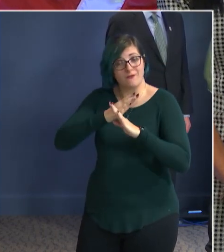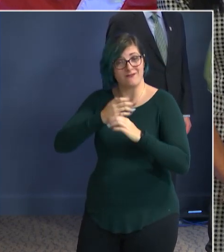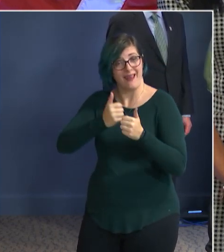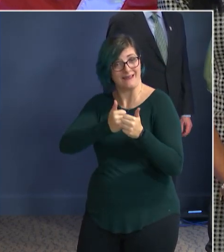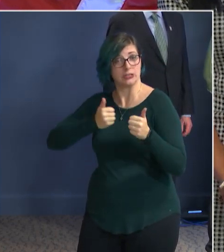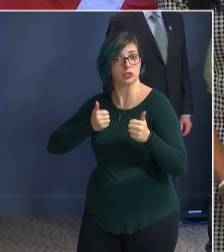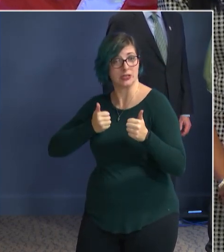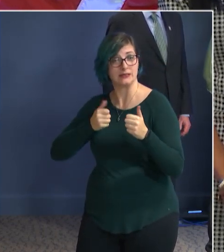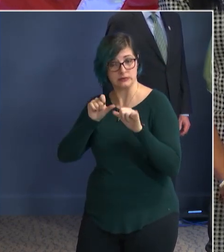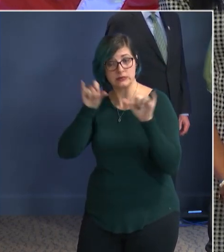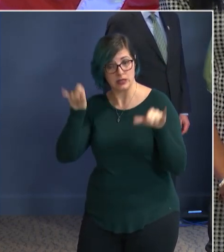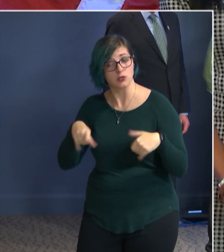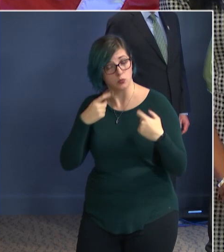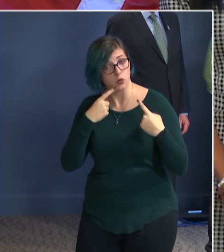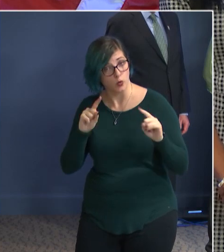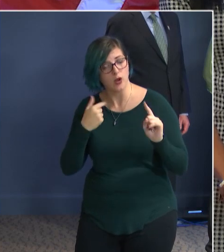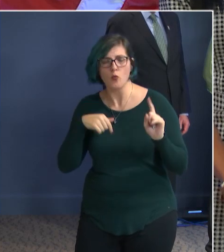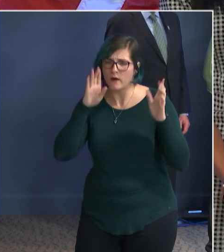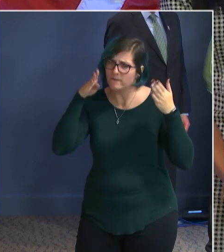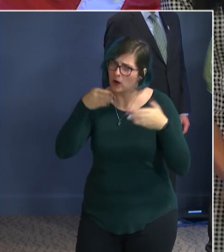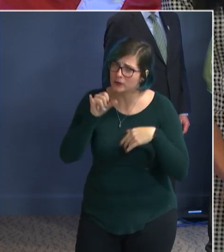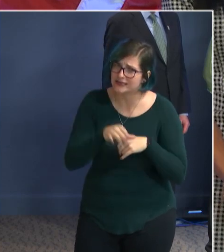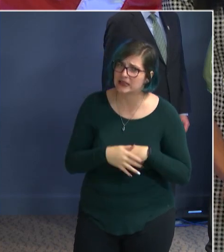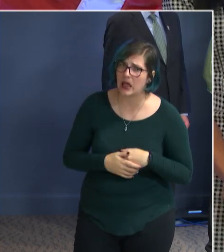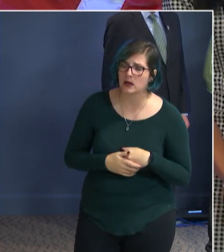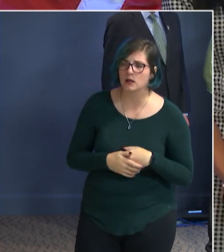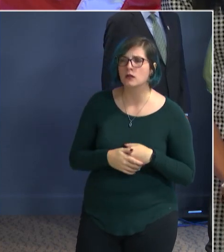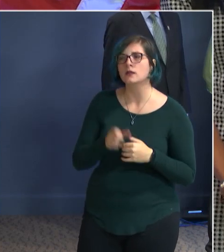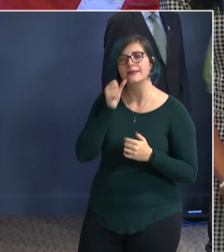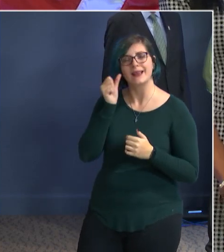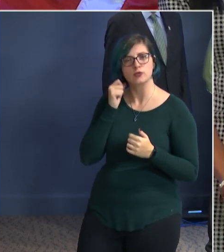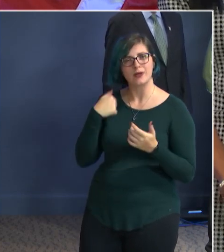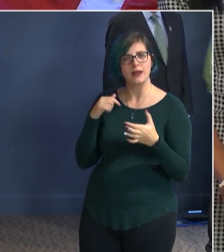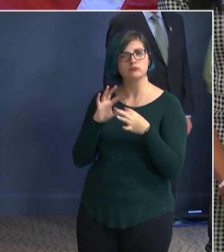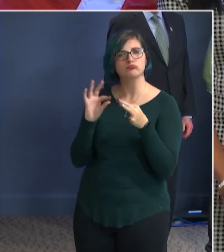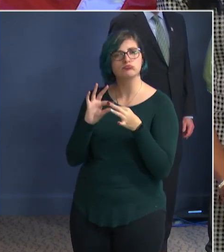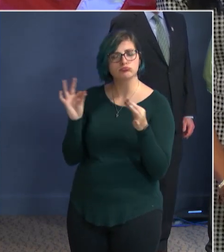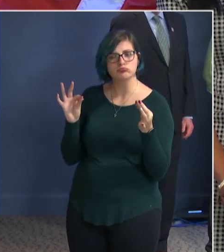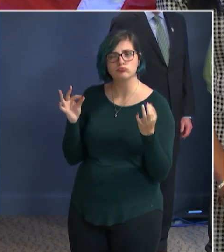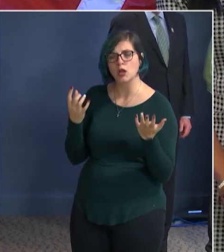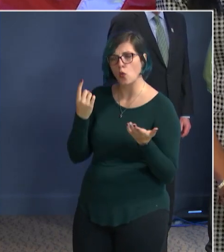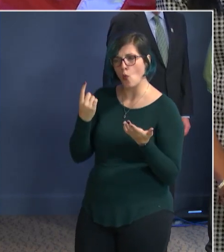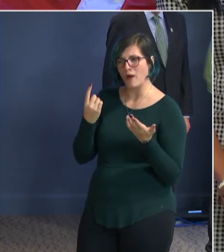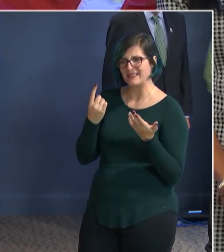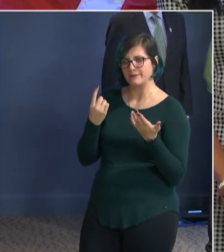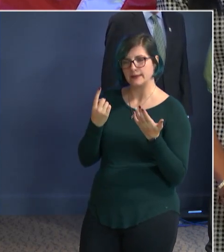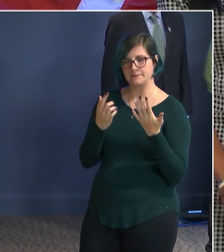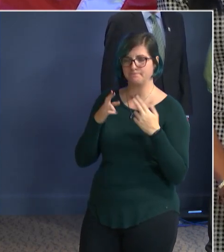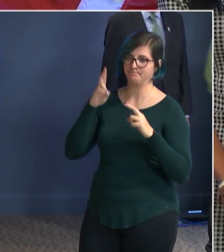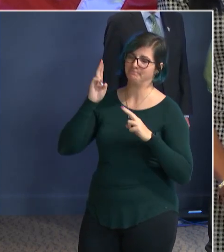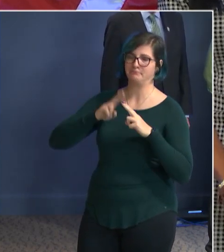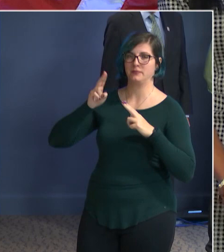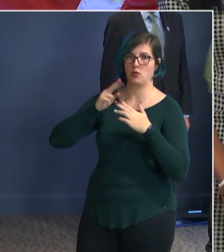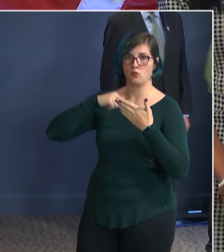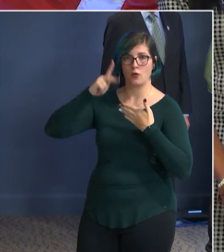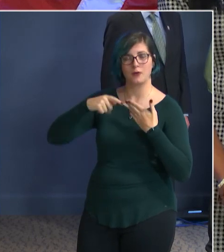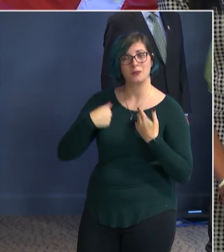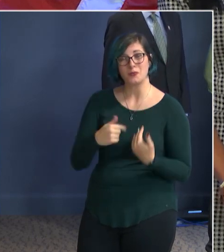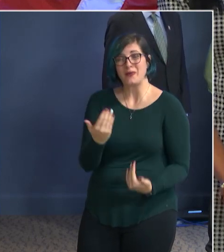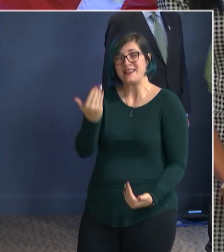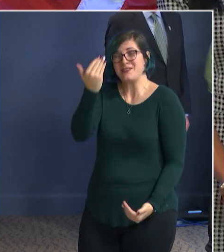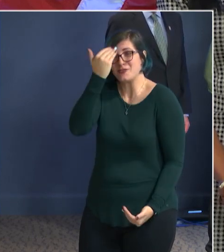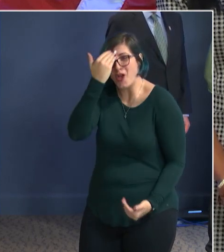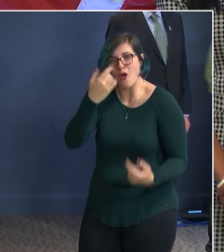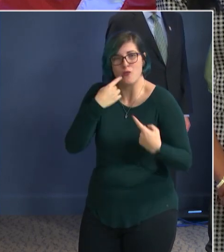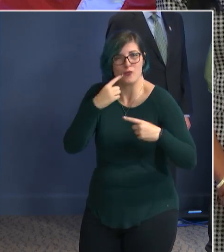And we've been very focused on that. What you heard me talk about yesterday was one of our premier programs that we know works. And